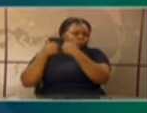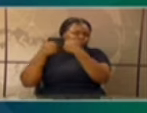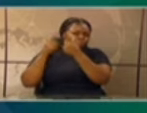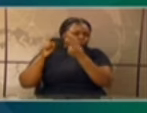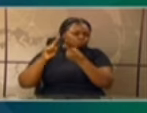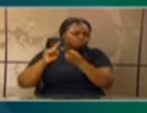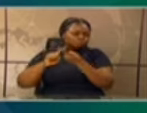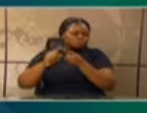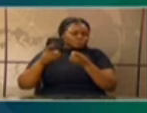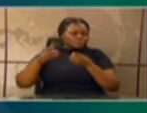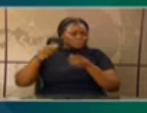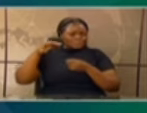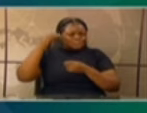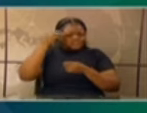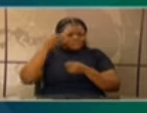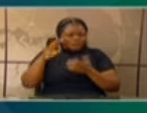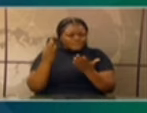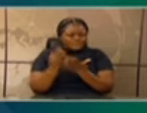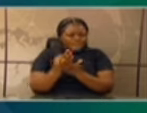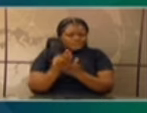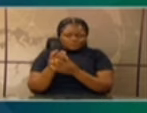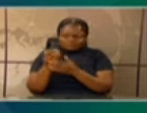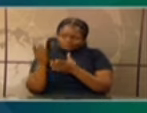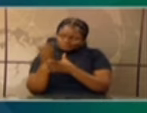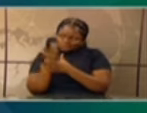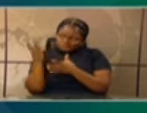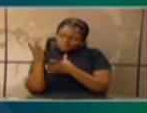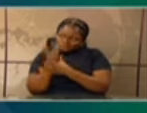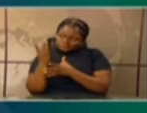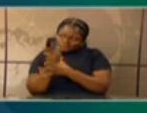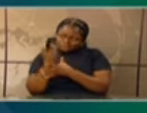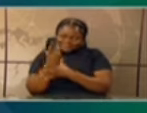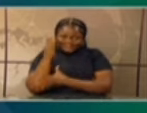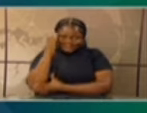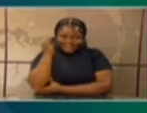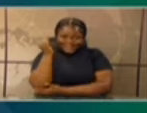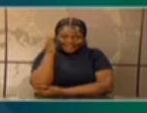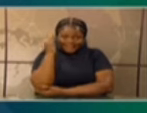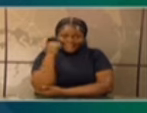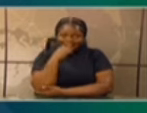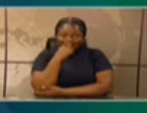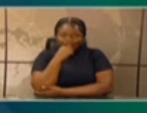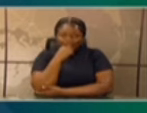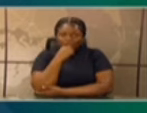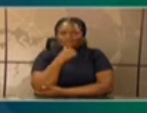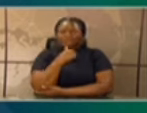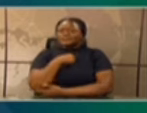I am being specific. And I am daring anybody.